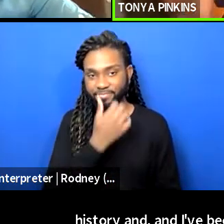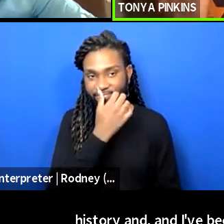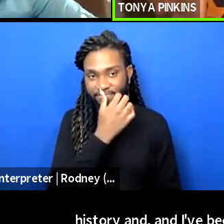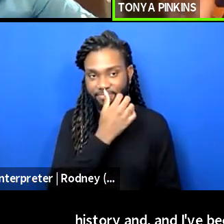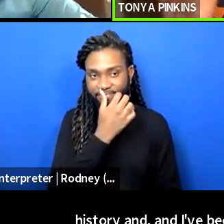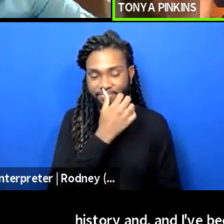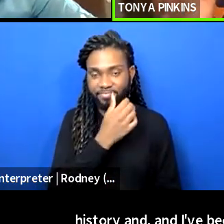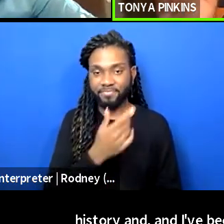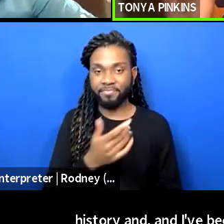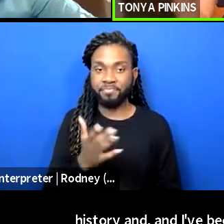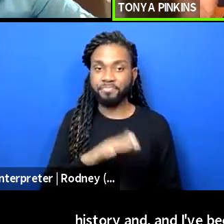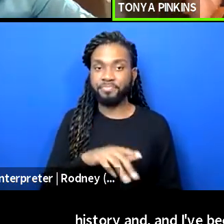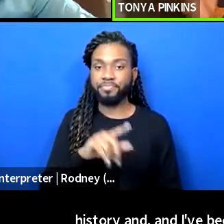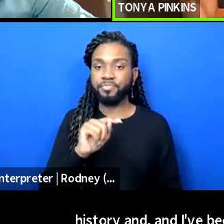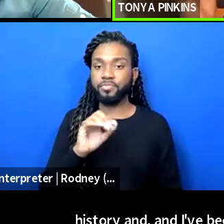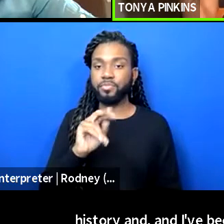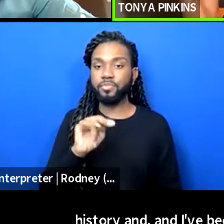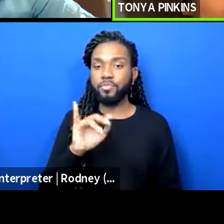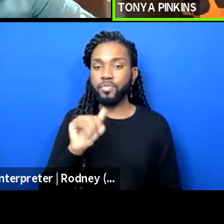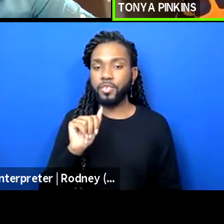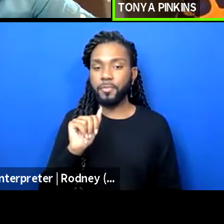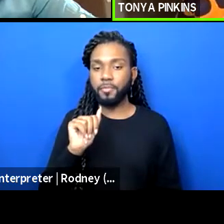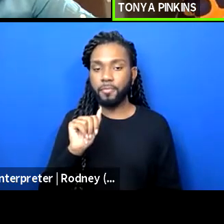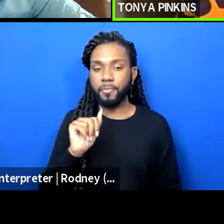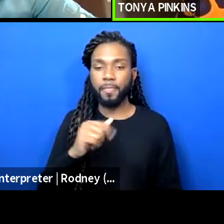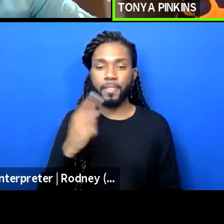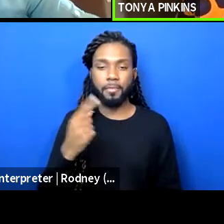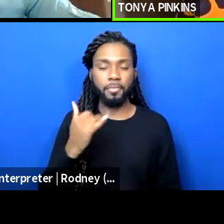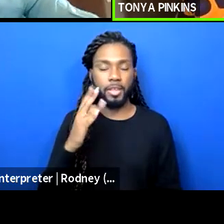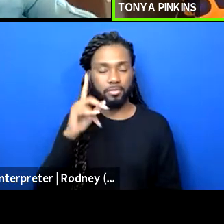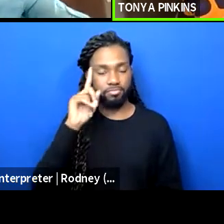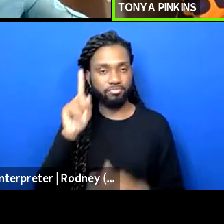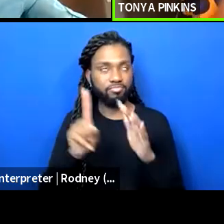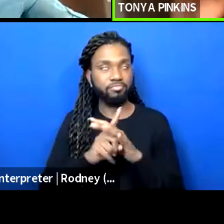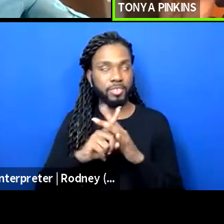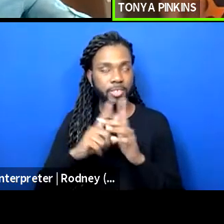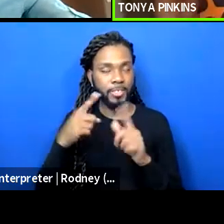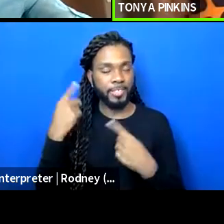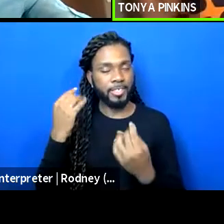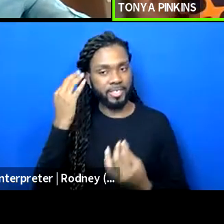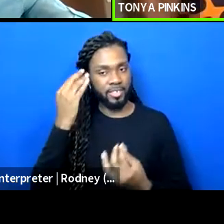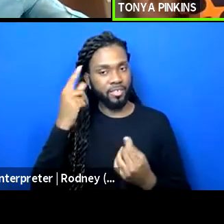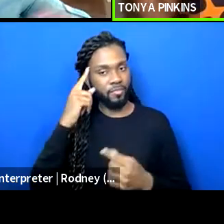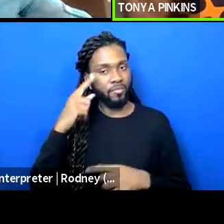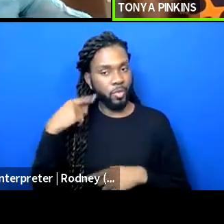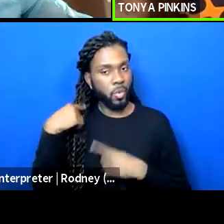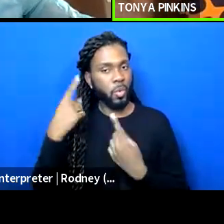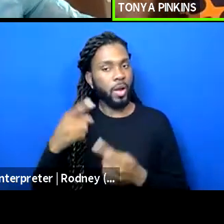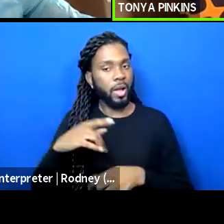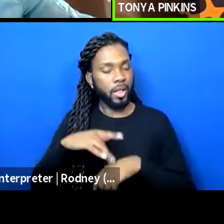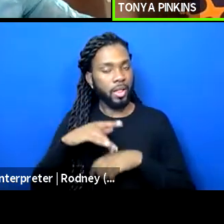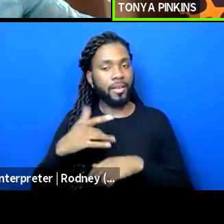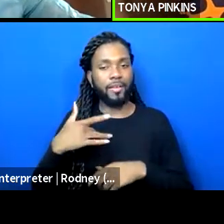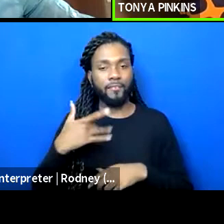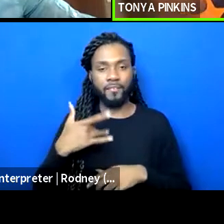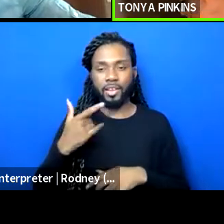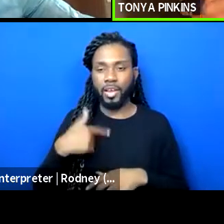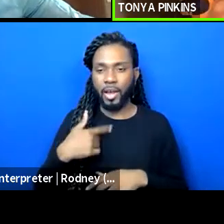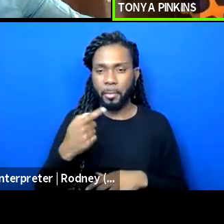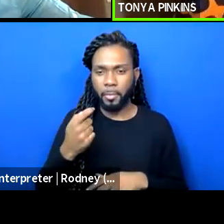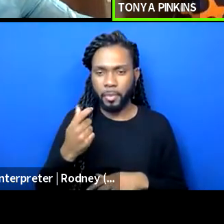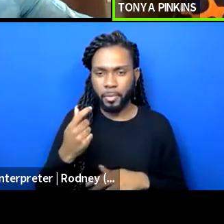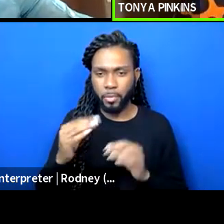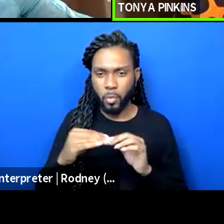So this is something popped into my head that's been on my heart for a while. I think I'm an old one generation before you